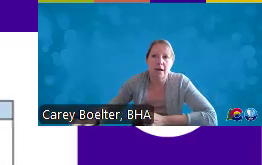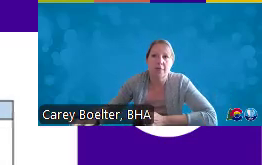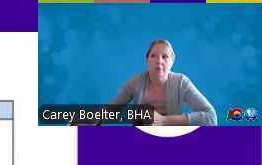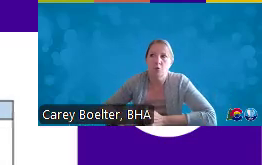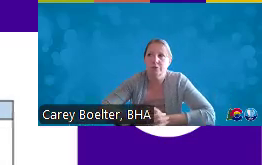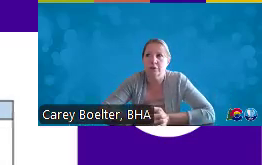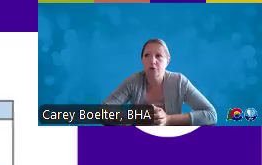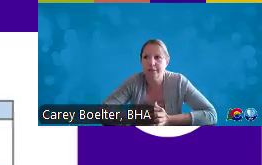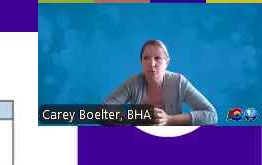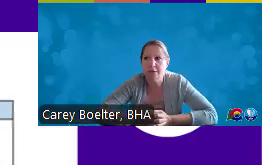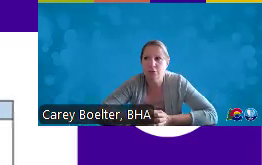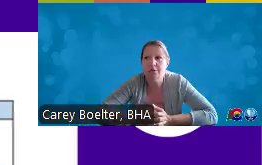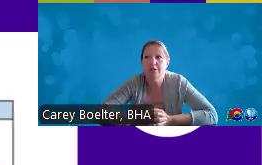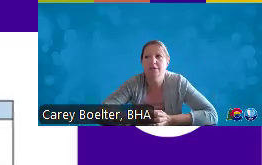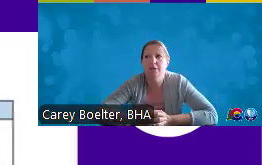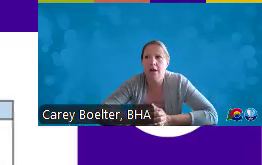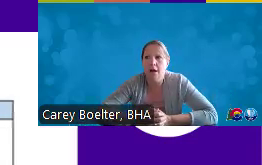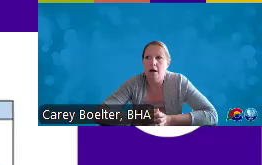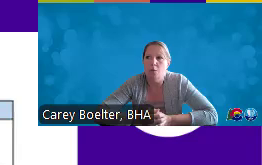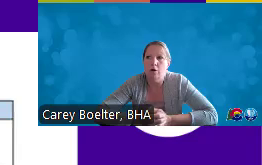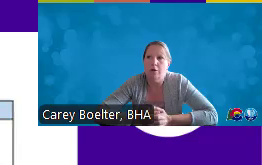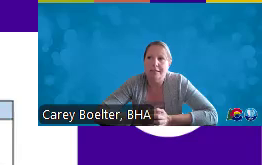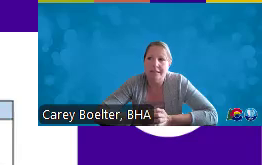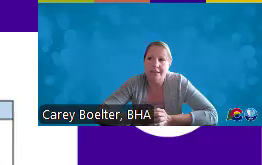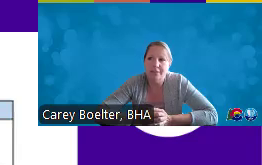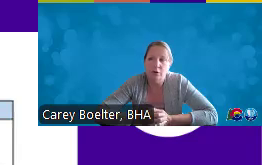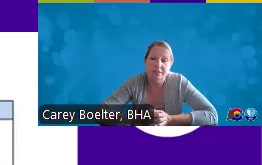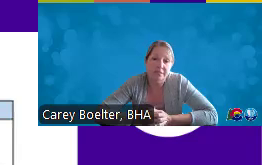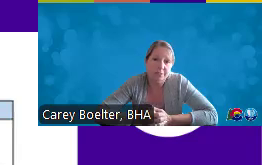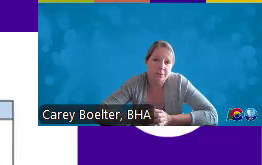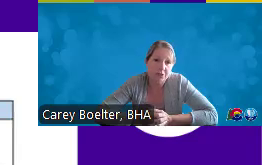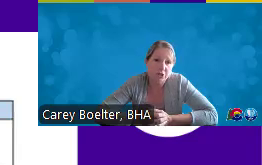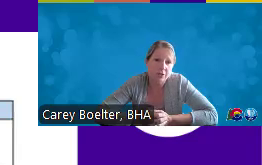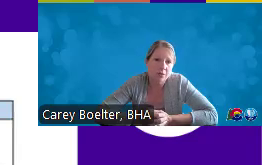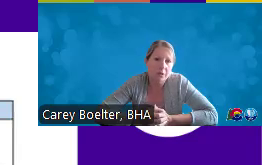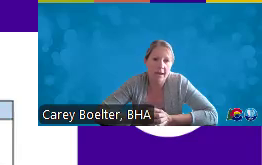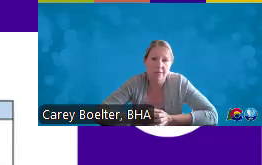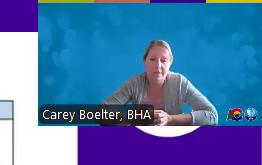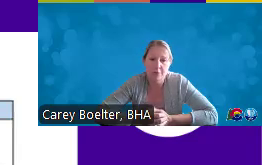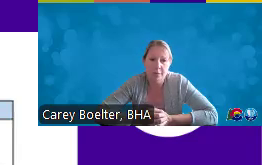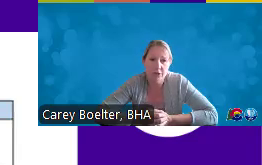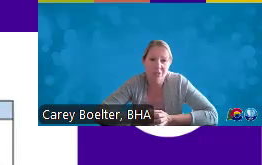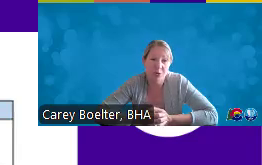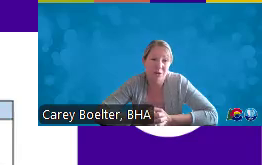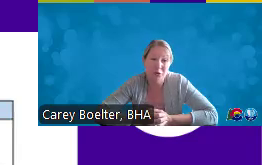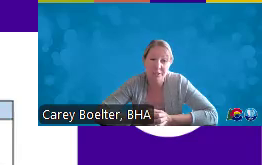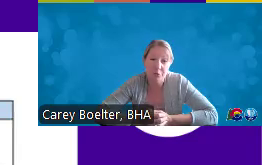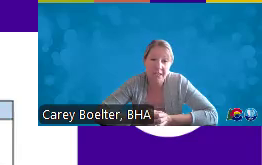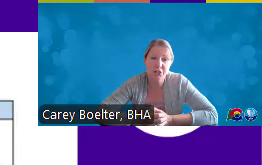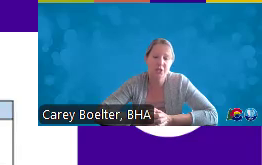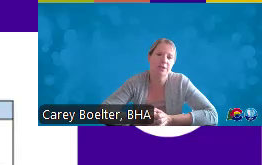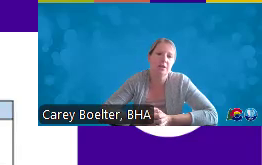We have, of course, our strengths and resources. What are the needs and what is the disposition? We have information on there